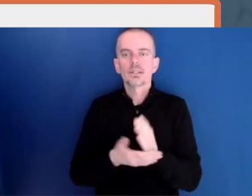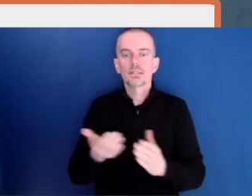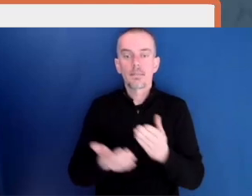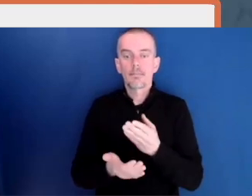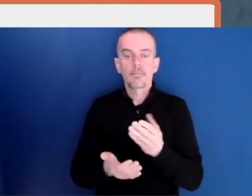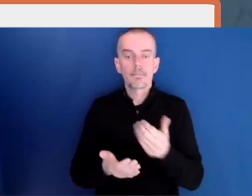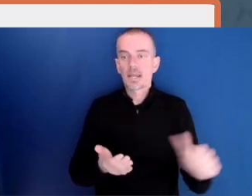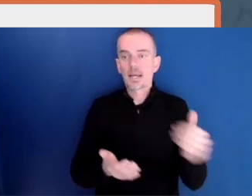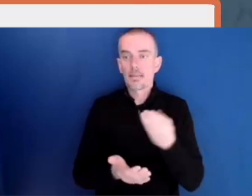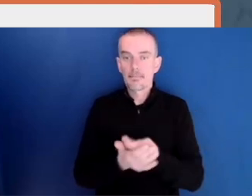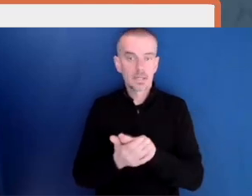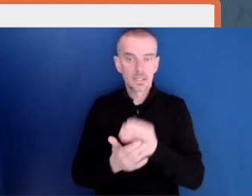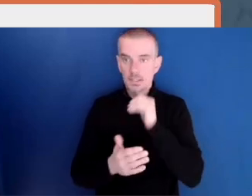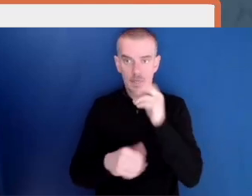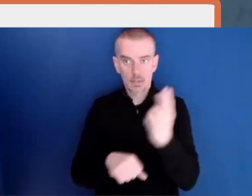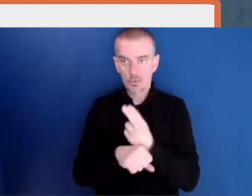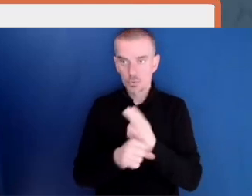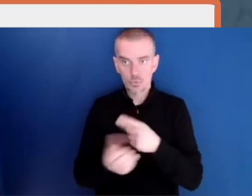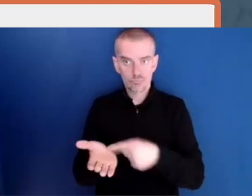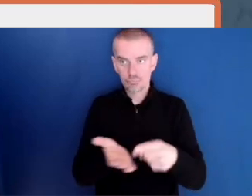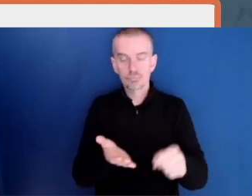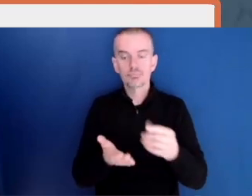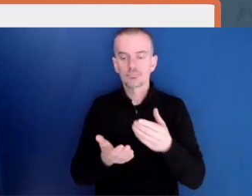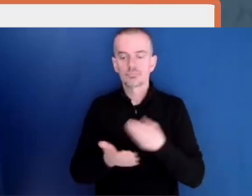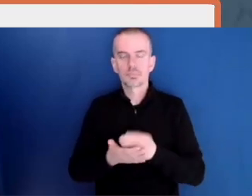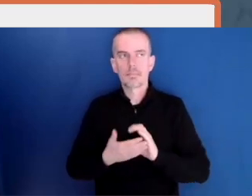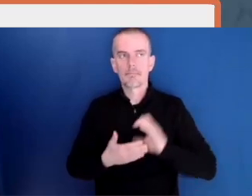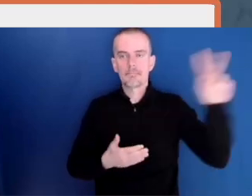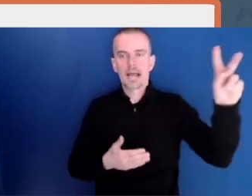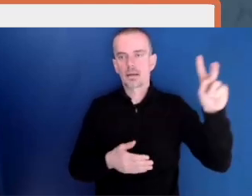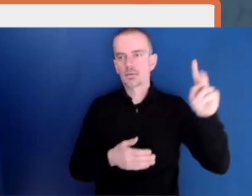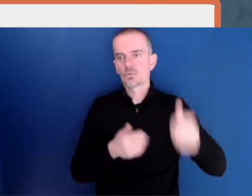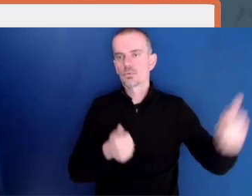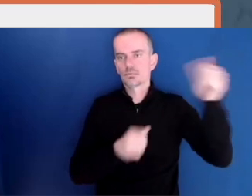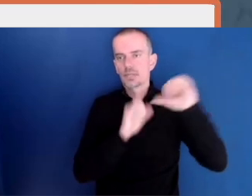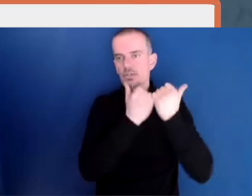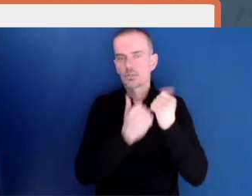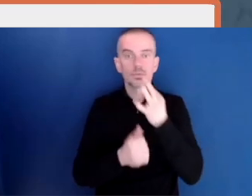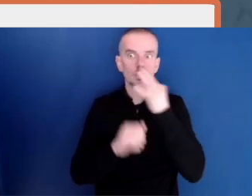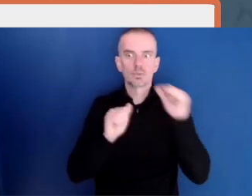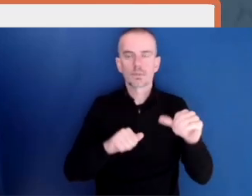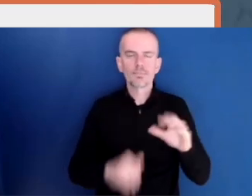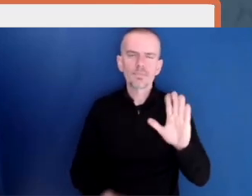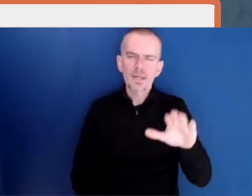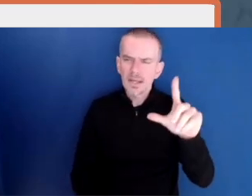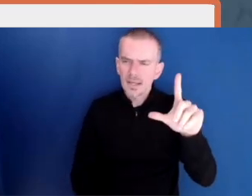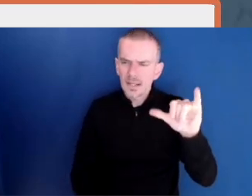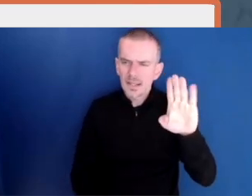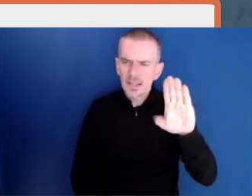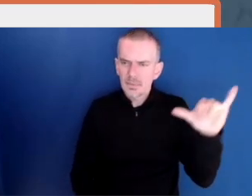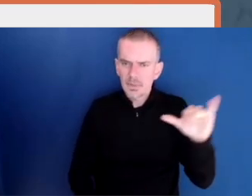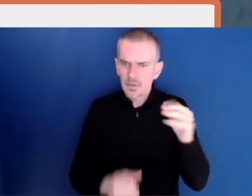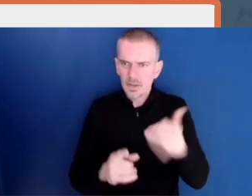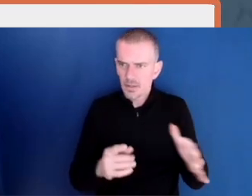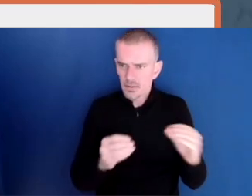returned to the federal awarding agency kind of as soon as possible. Libby, do you have anything to add about final